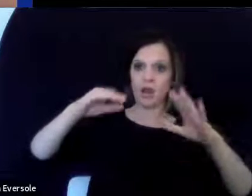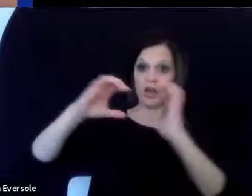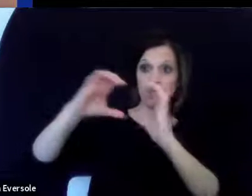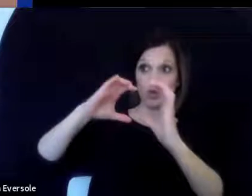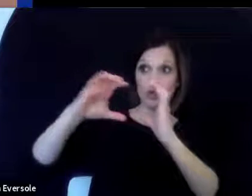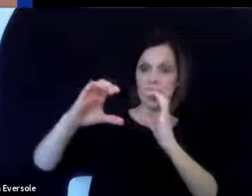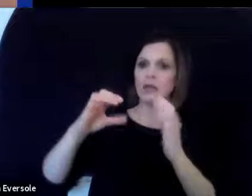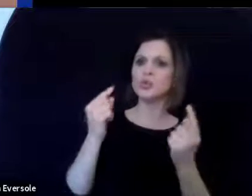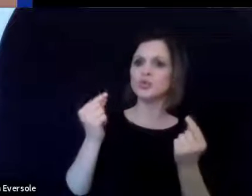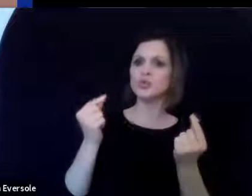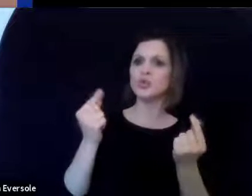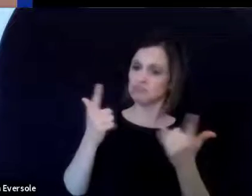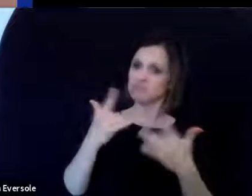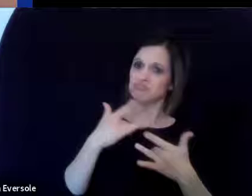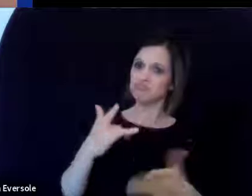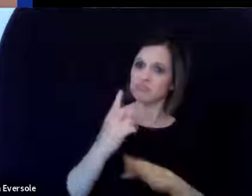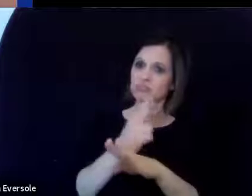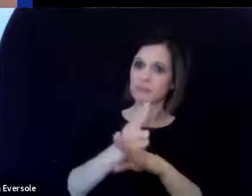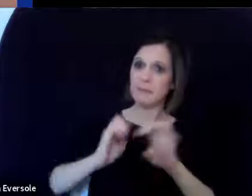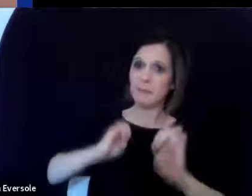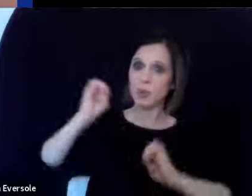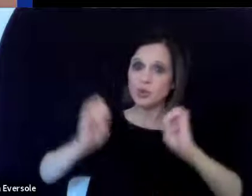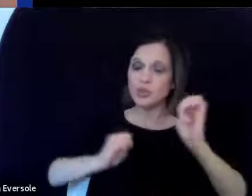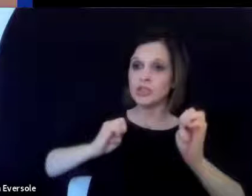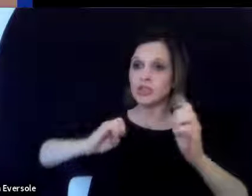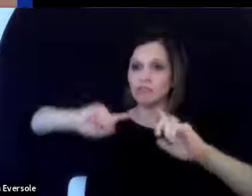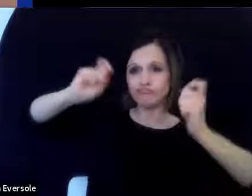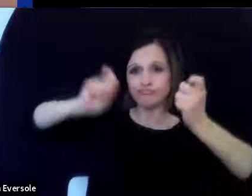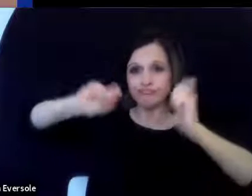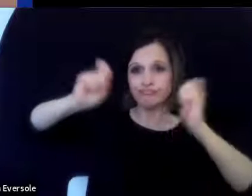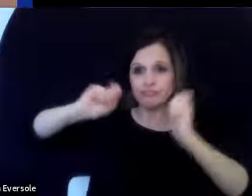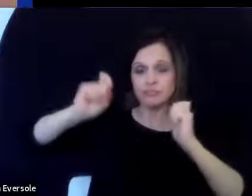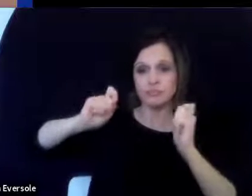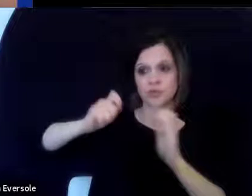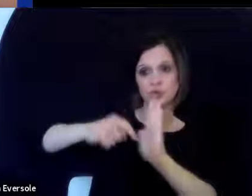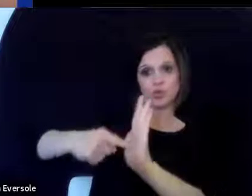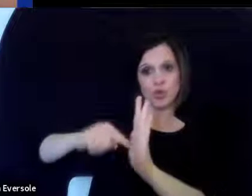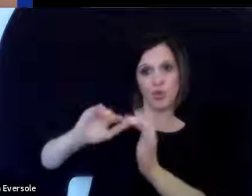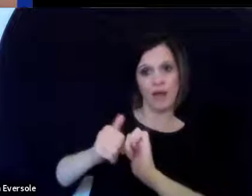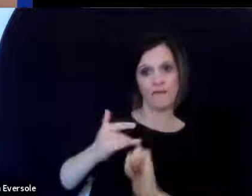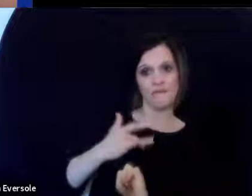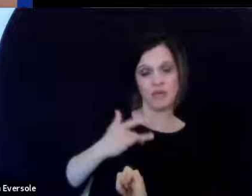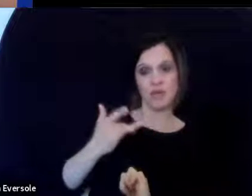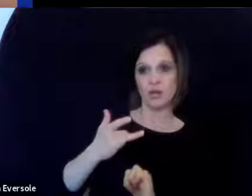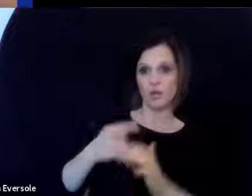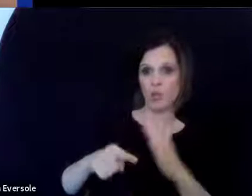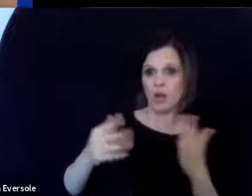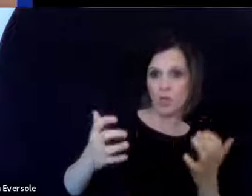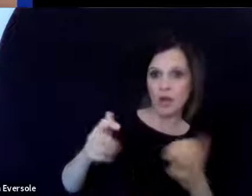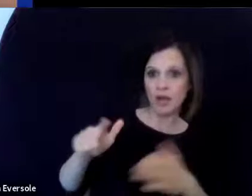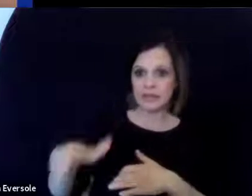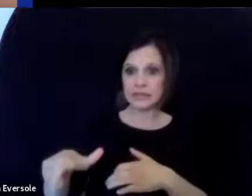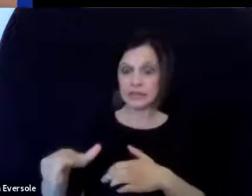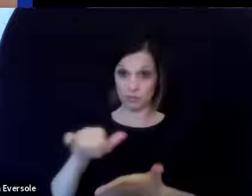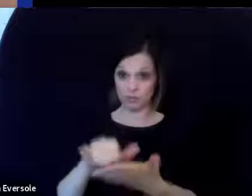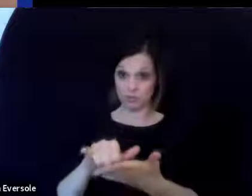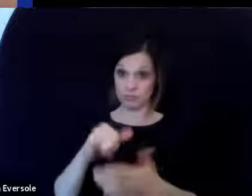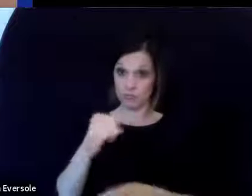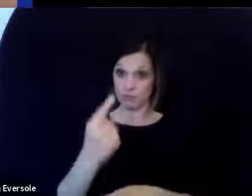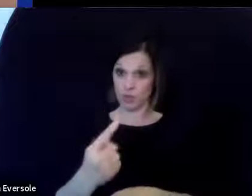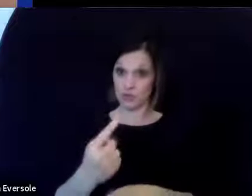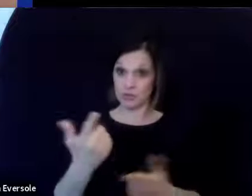emotions and their facial expressions to show us how they're feeling and what they want and need, right? Well, if kids